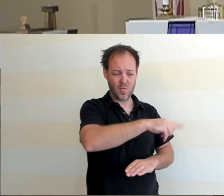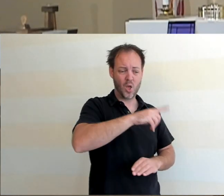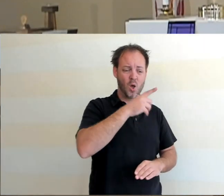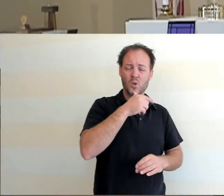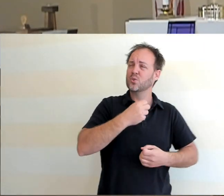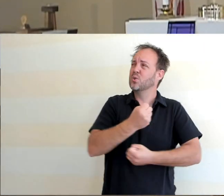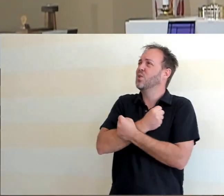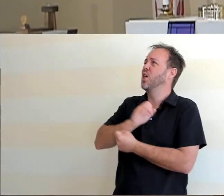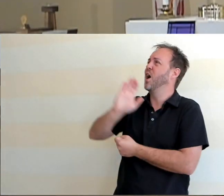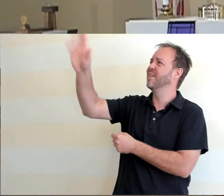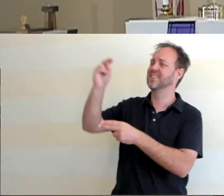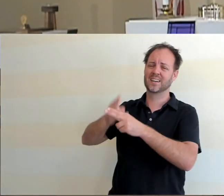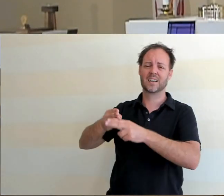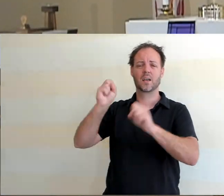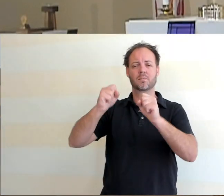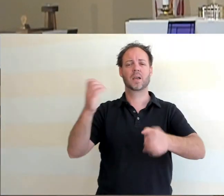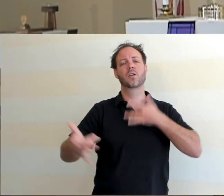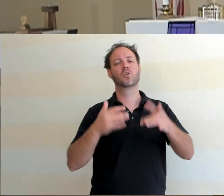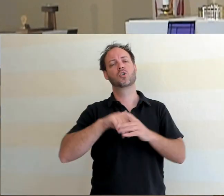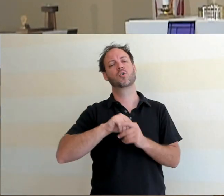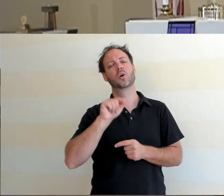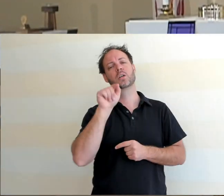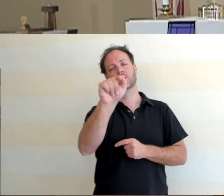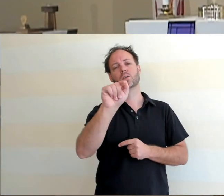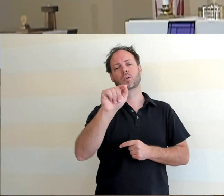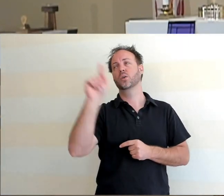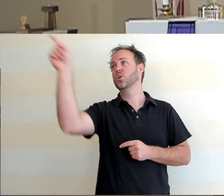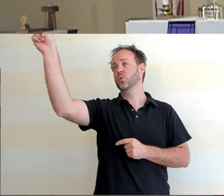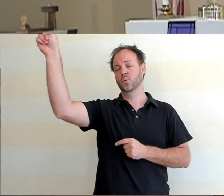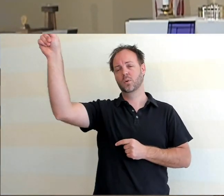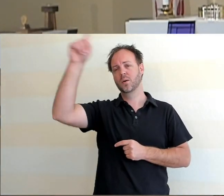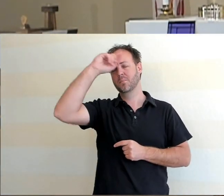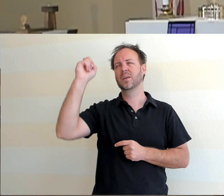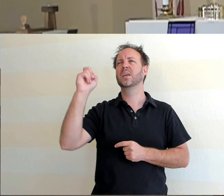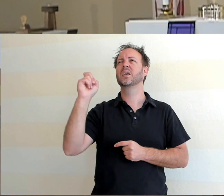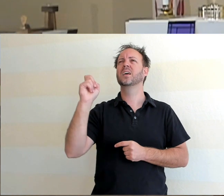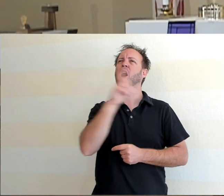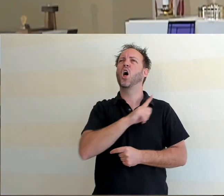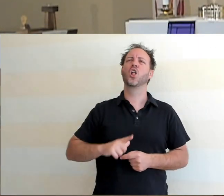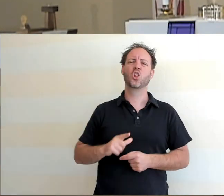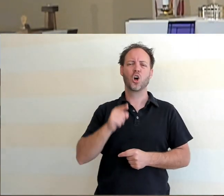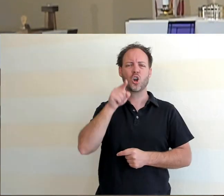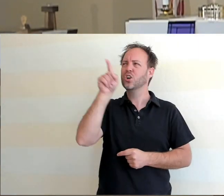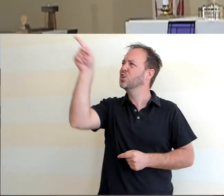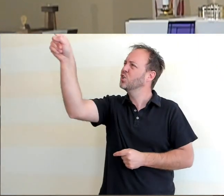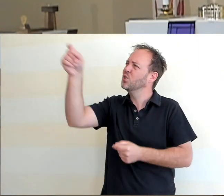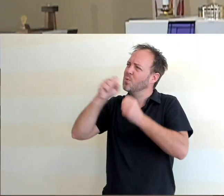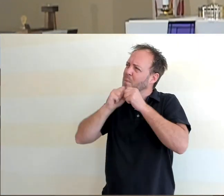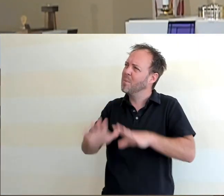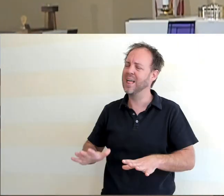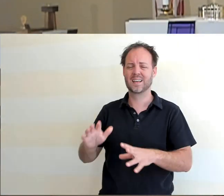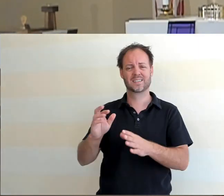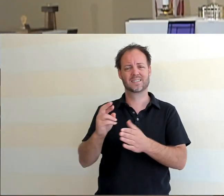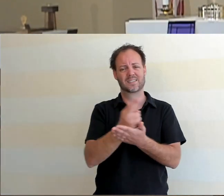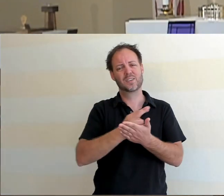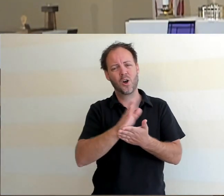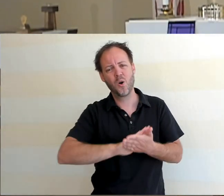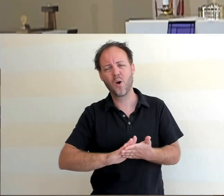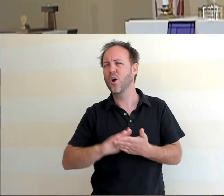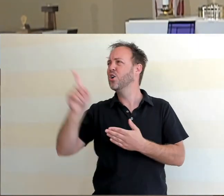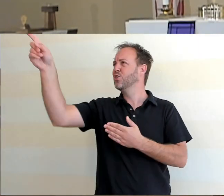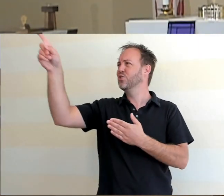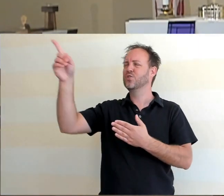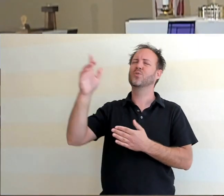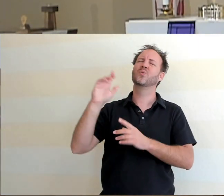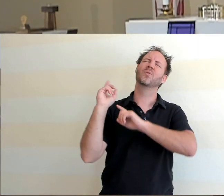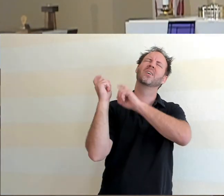may rejoice in you. For surely, O Lord, you bless the righteous. You surround them with your